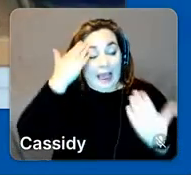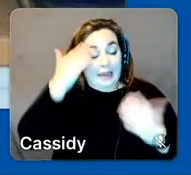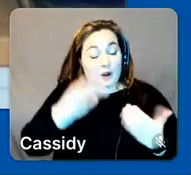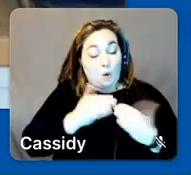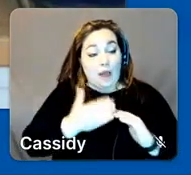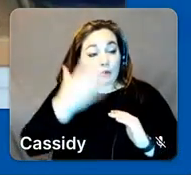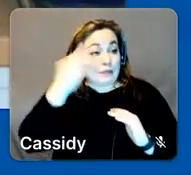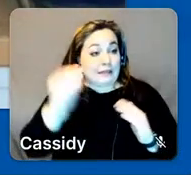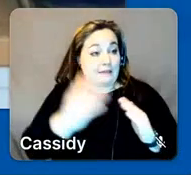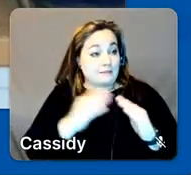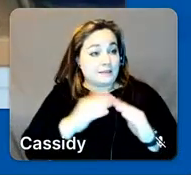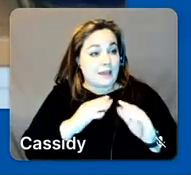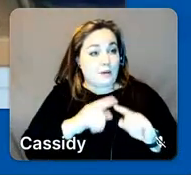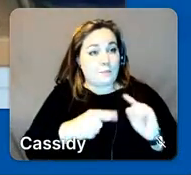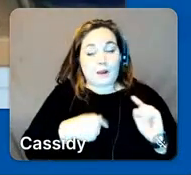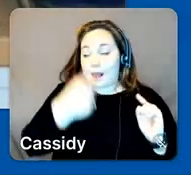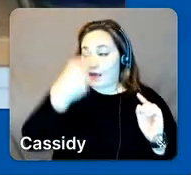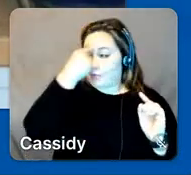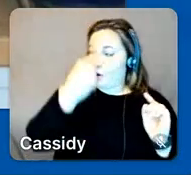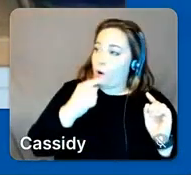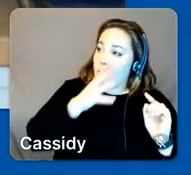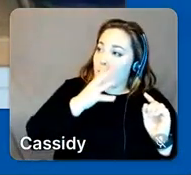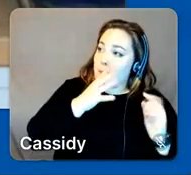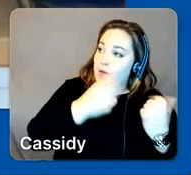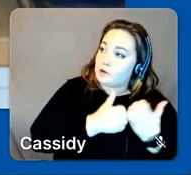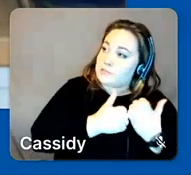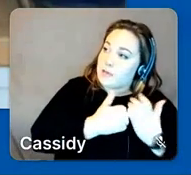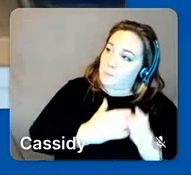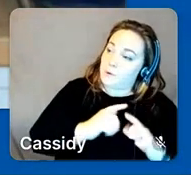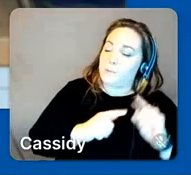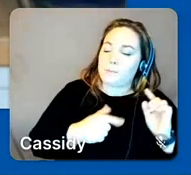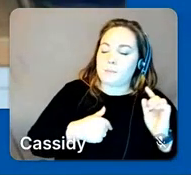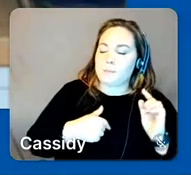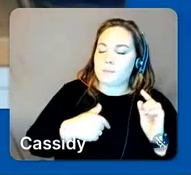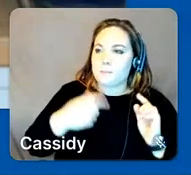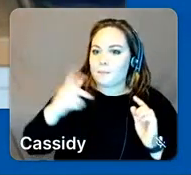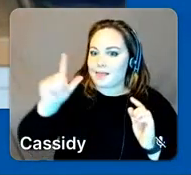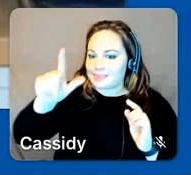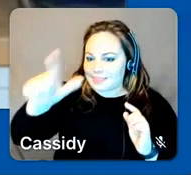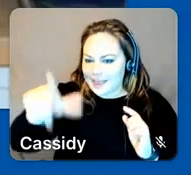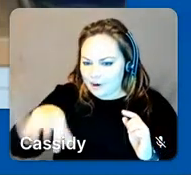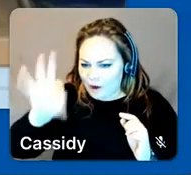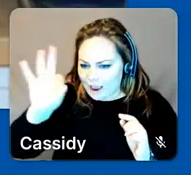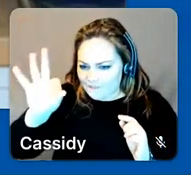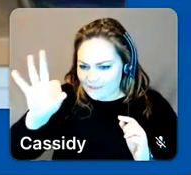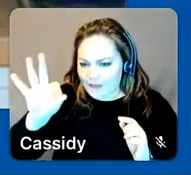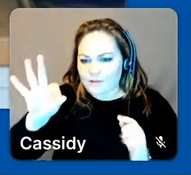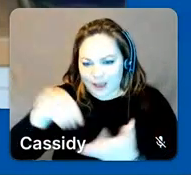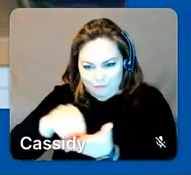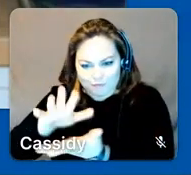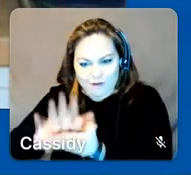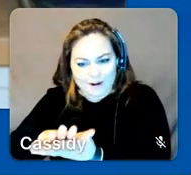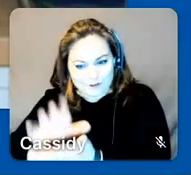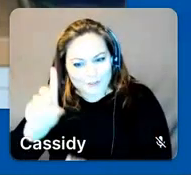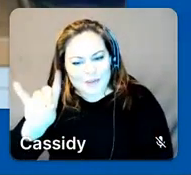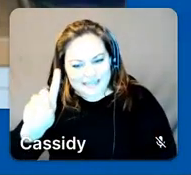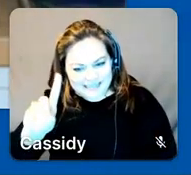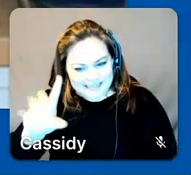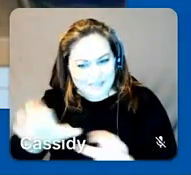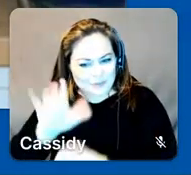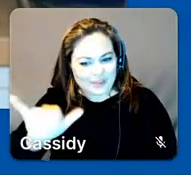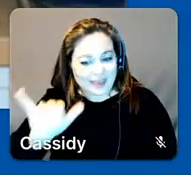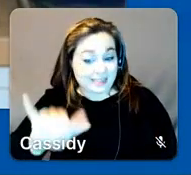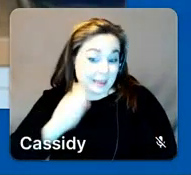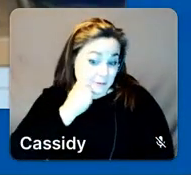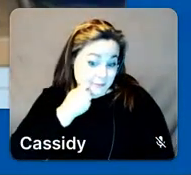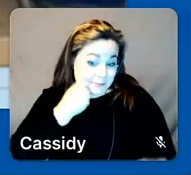own family, ancestors who had records and letters of people that had done that. So that was kind of cool.